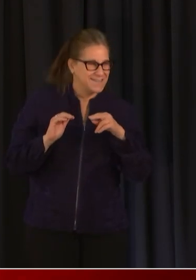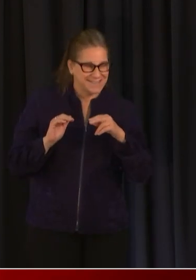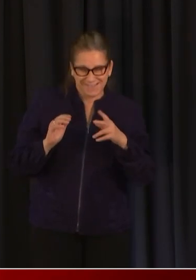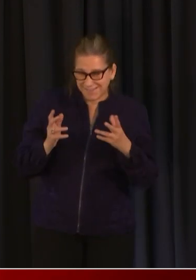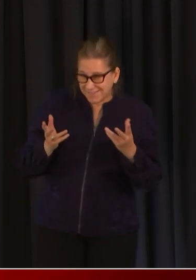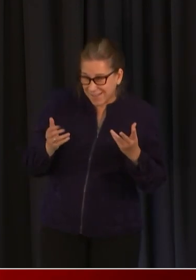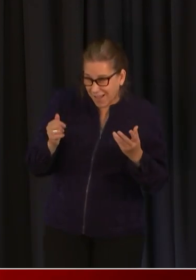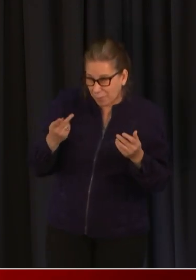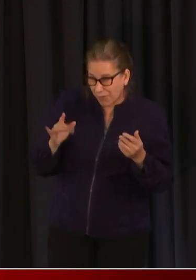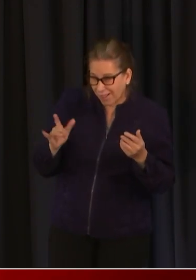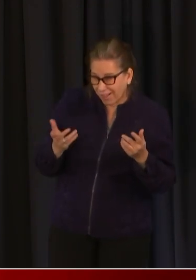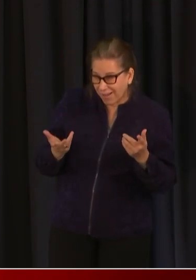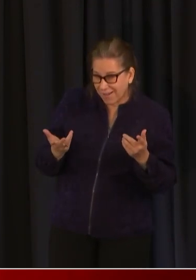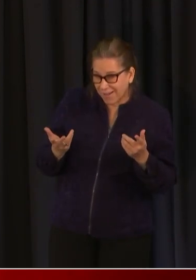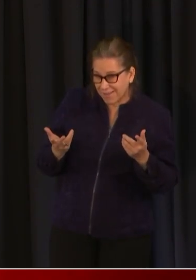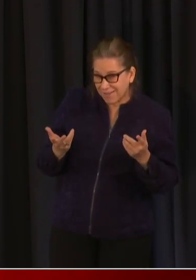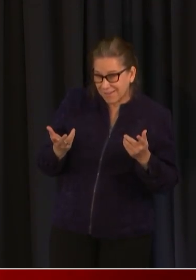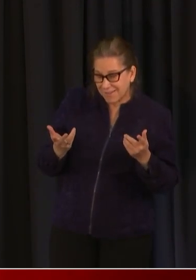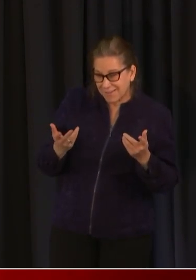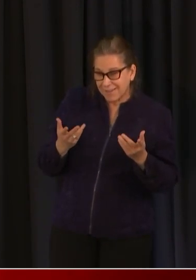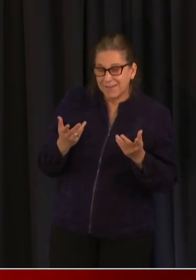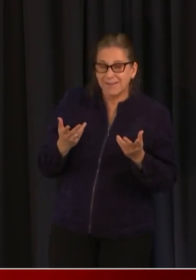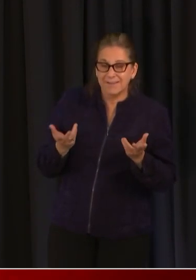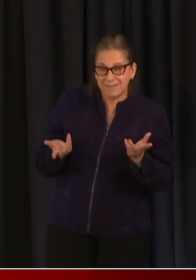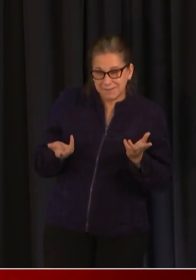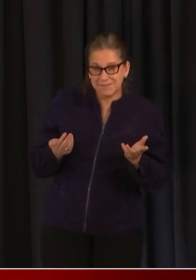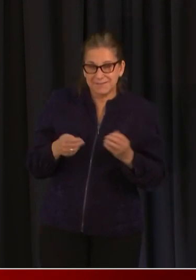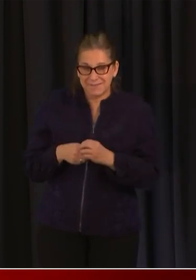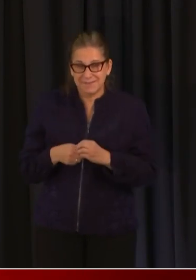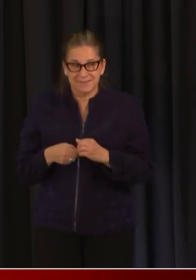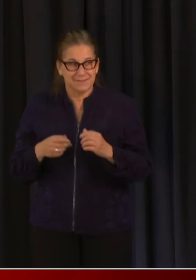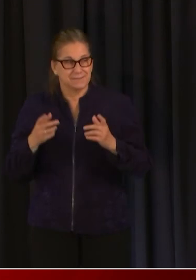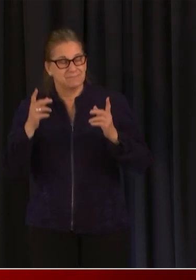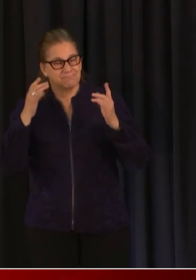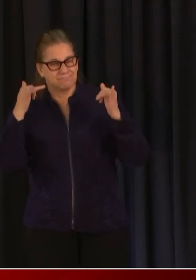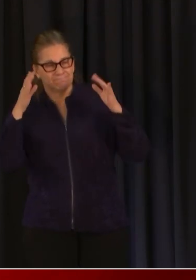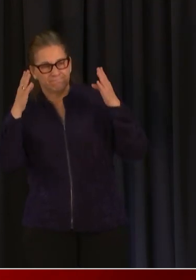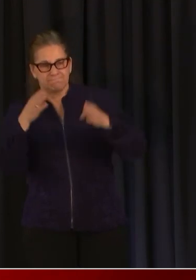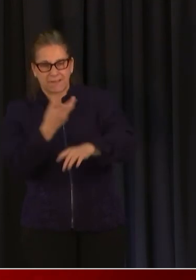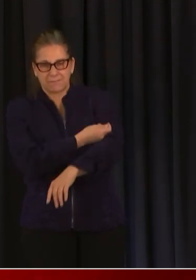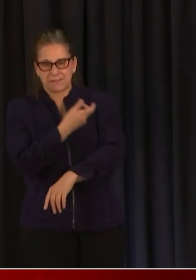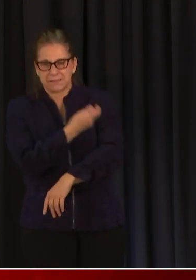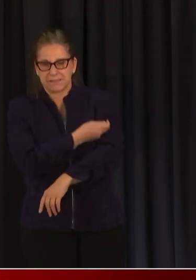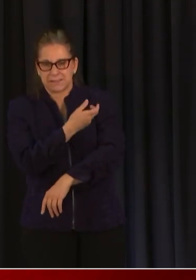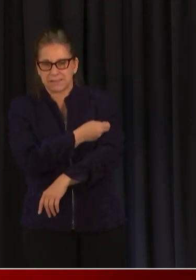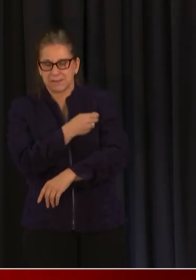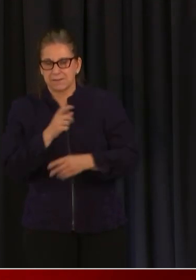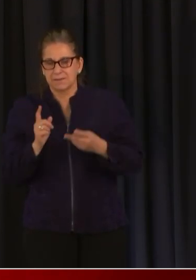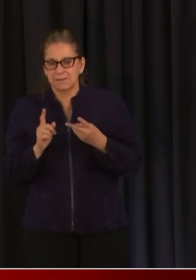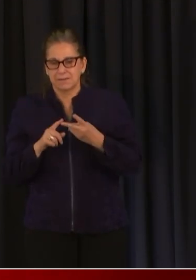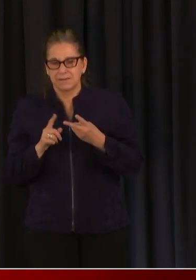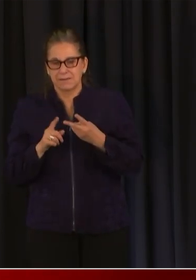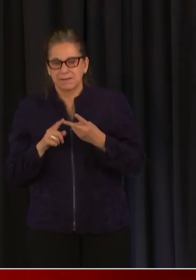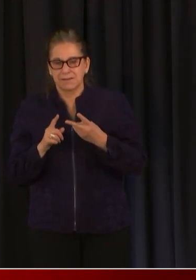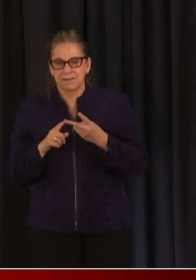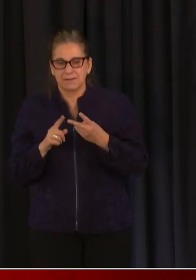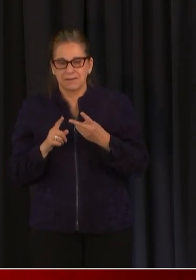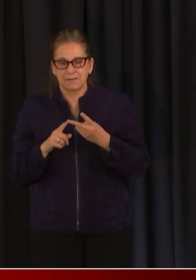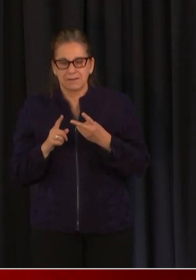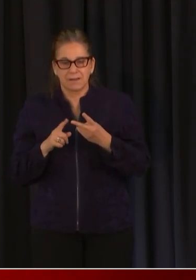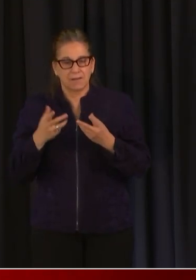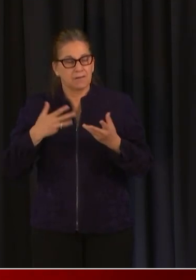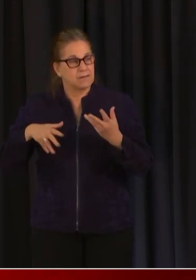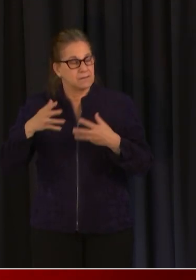the month, but our modeling suggested that with vaccination and with the level